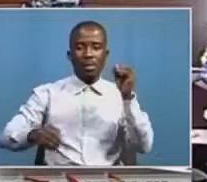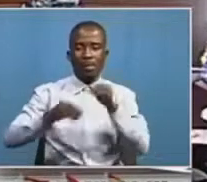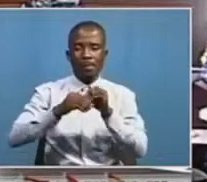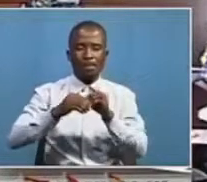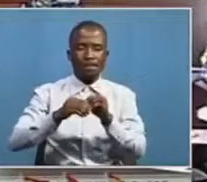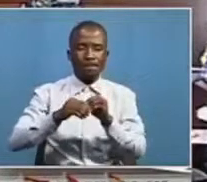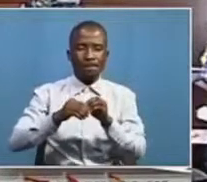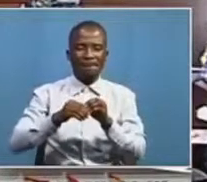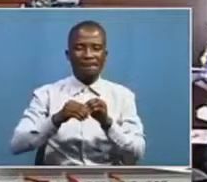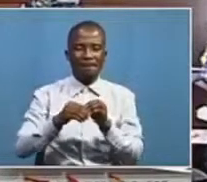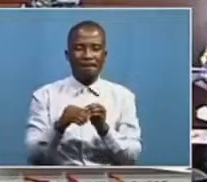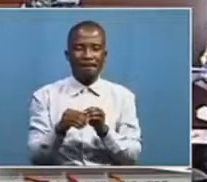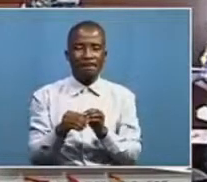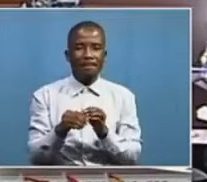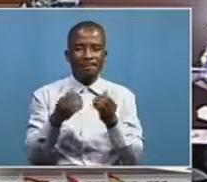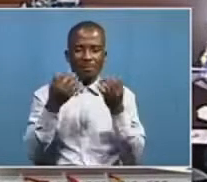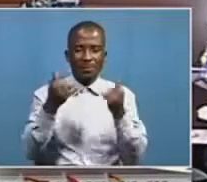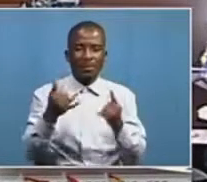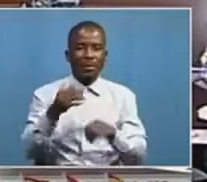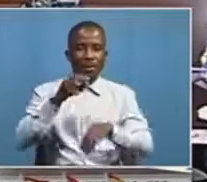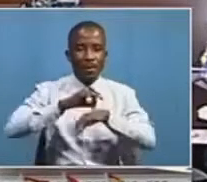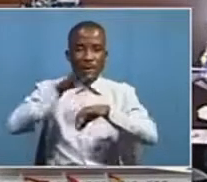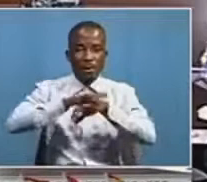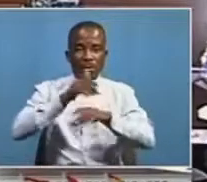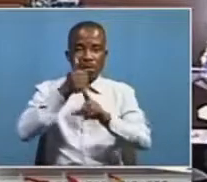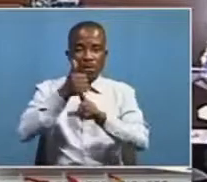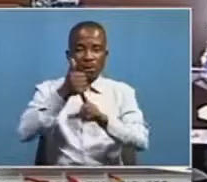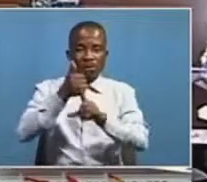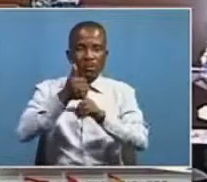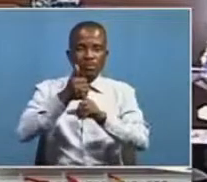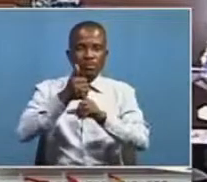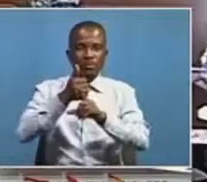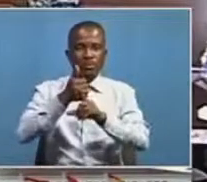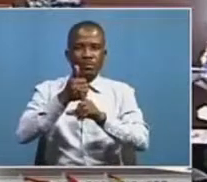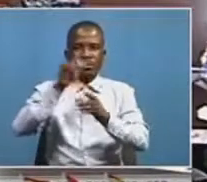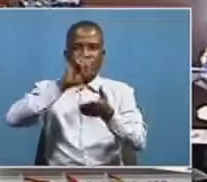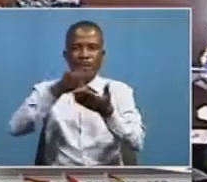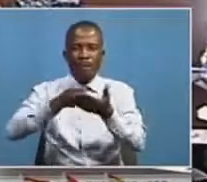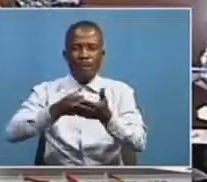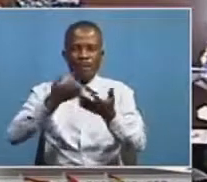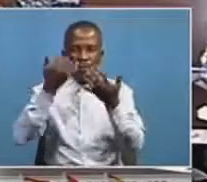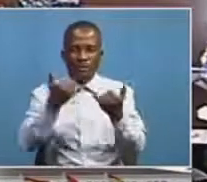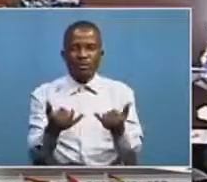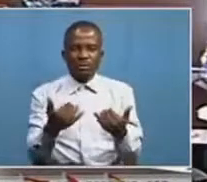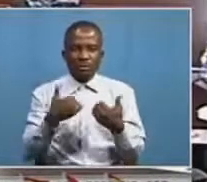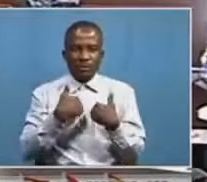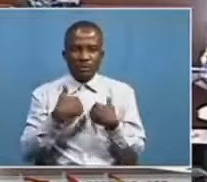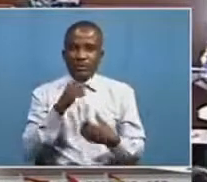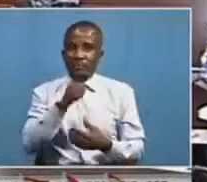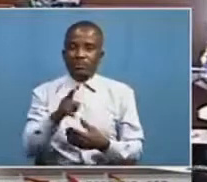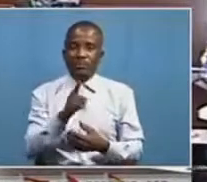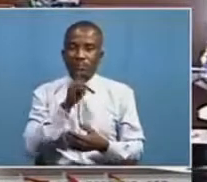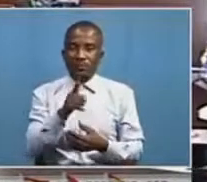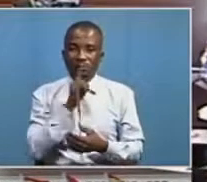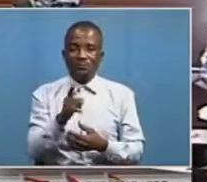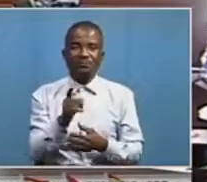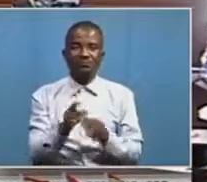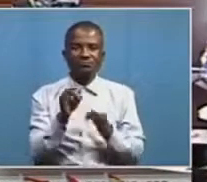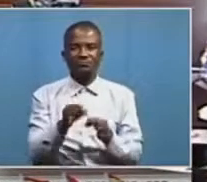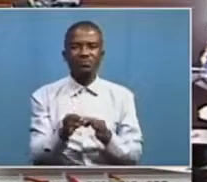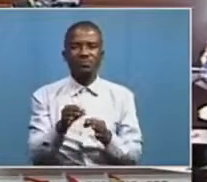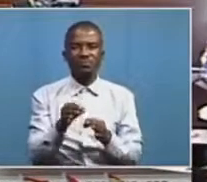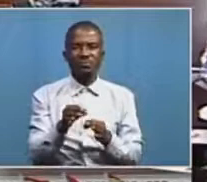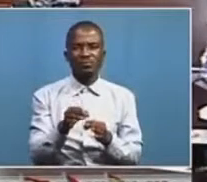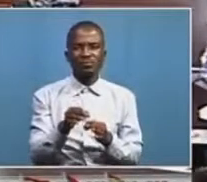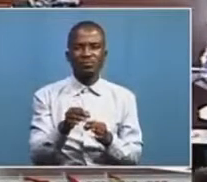PW1, Mr. Sedunketia. The evidence on record clearly shows that even though